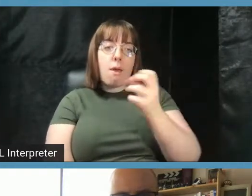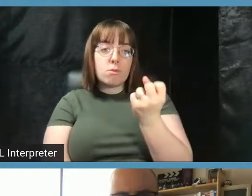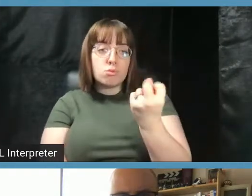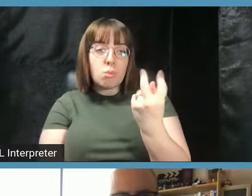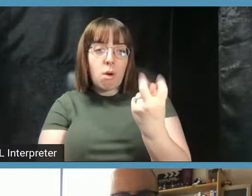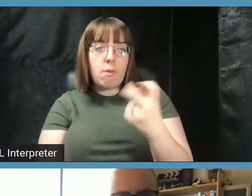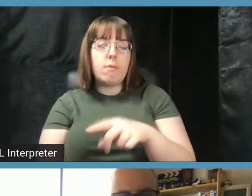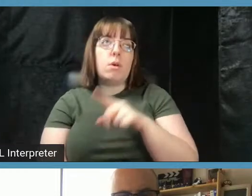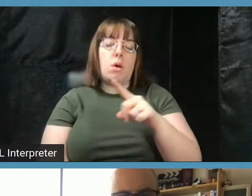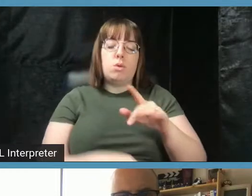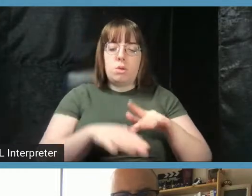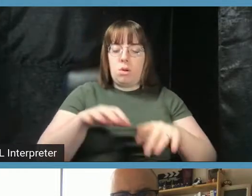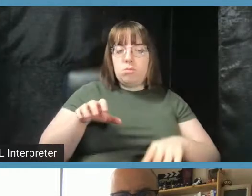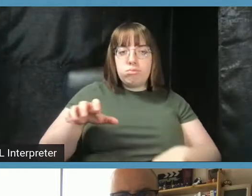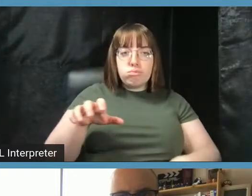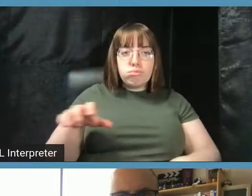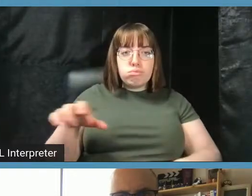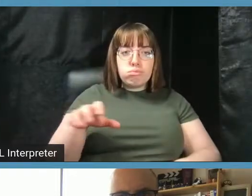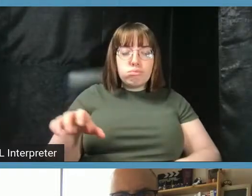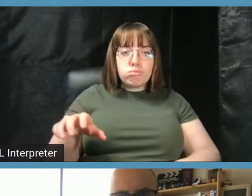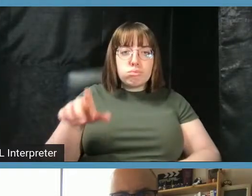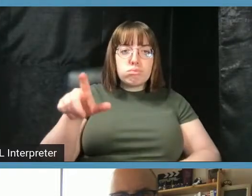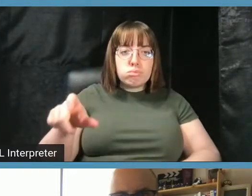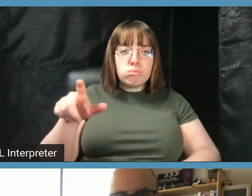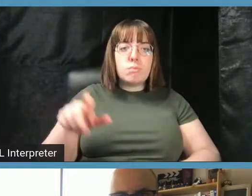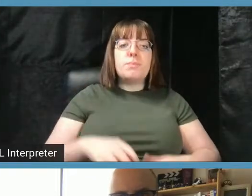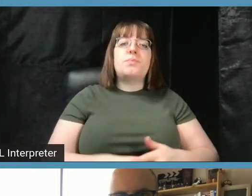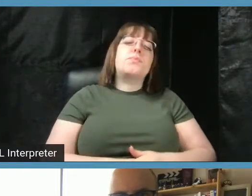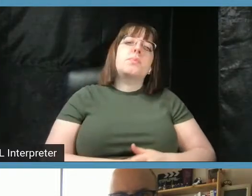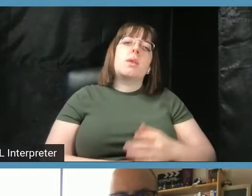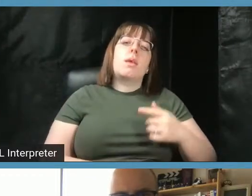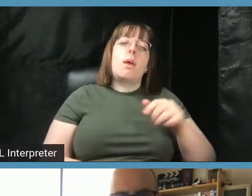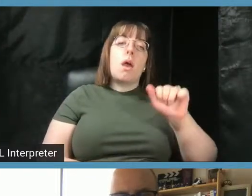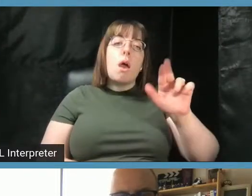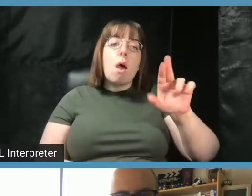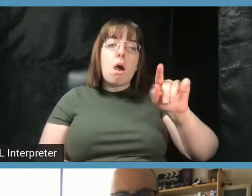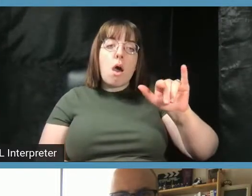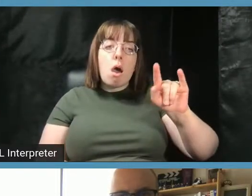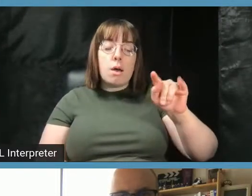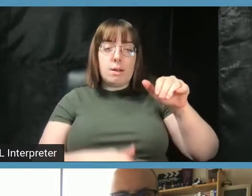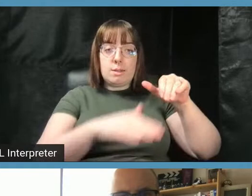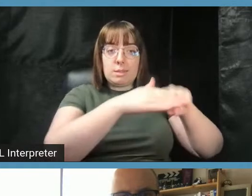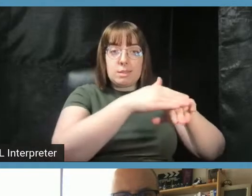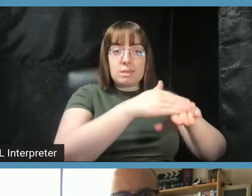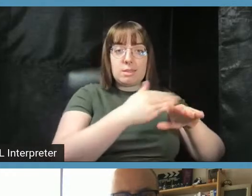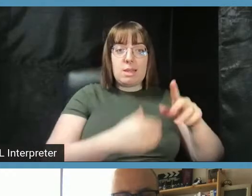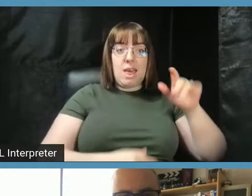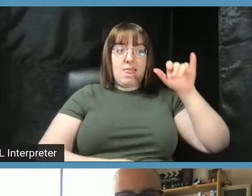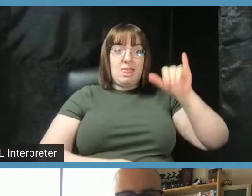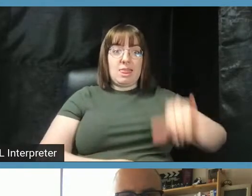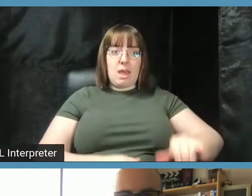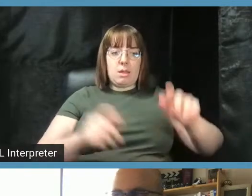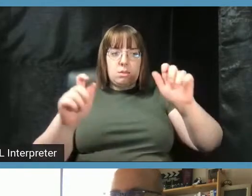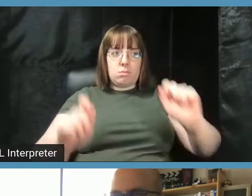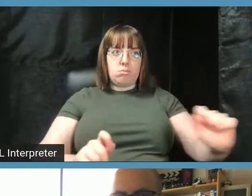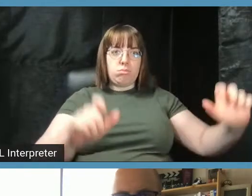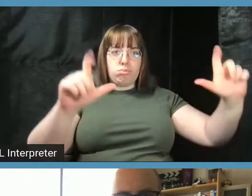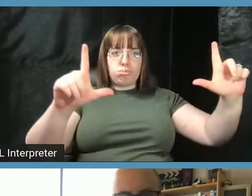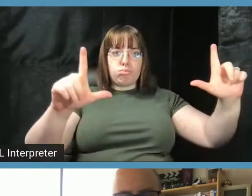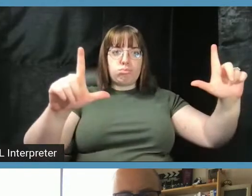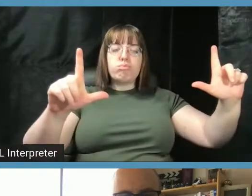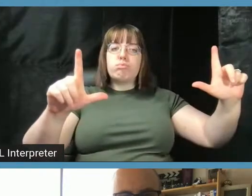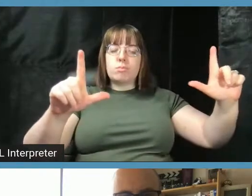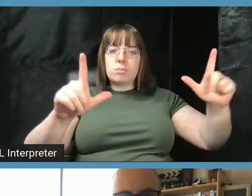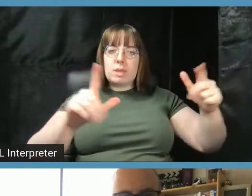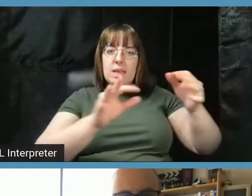mouse as well, you can go to audits and accessibility, and that's the Lighthouse tools that they're using there to